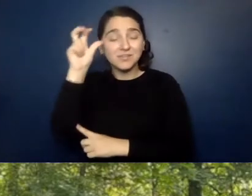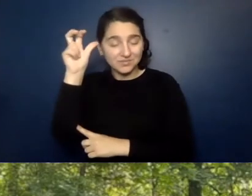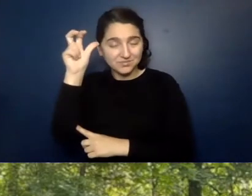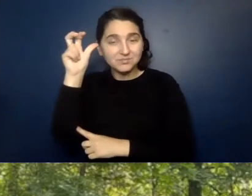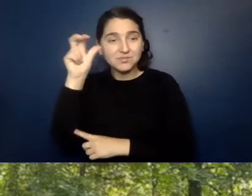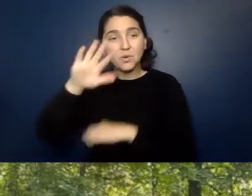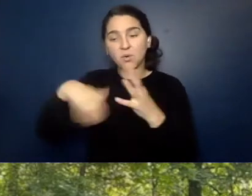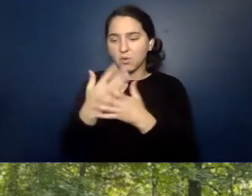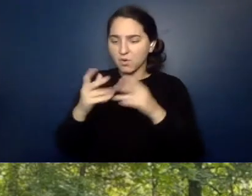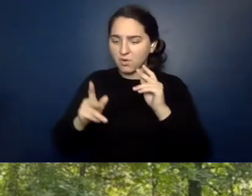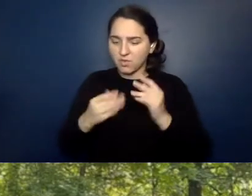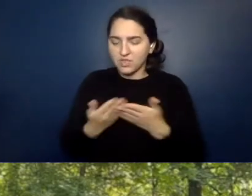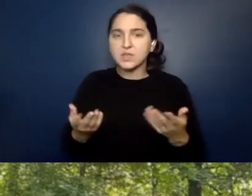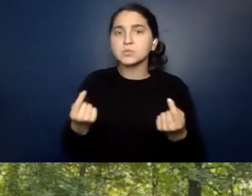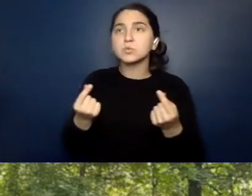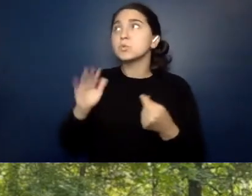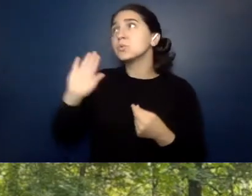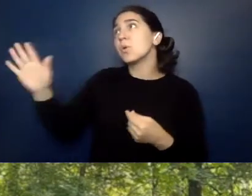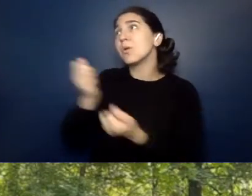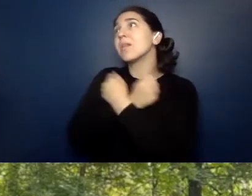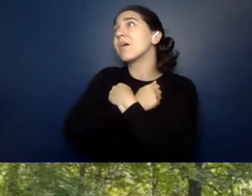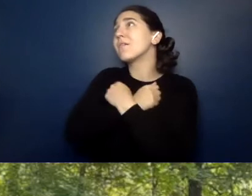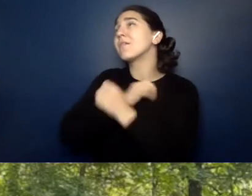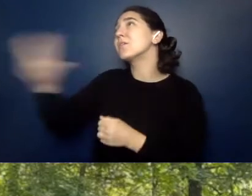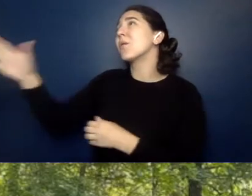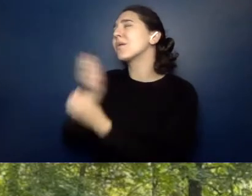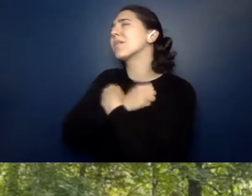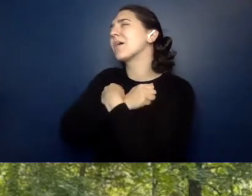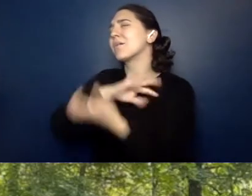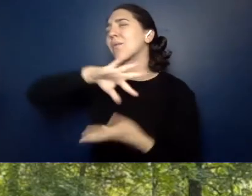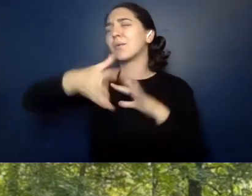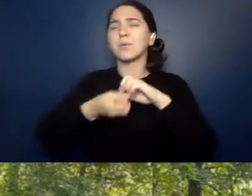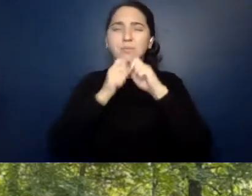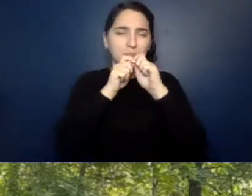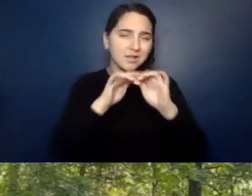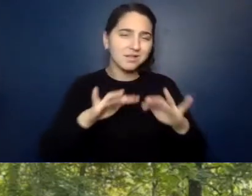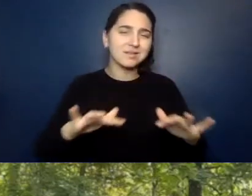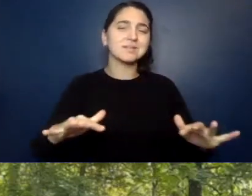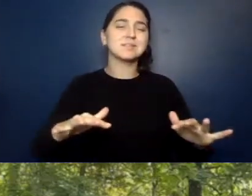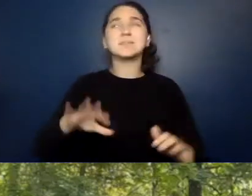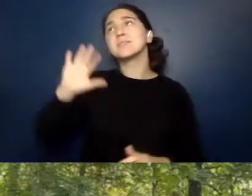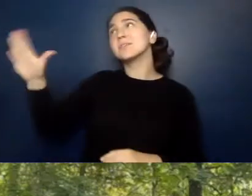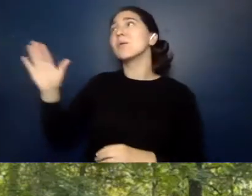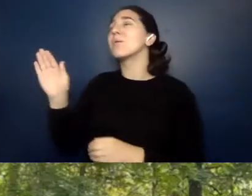that will be are yours now and forever. Amen. Join me at the table.